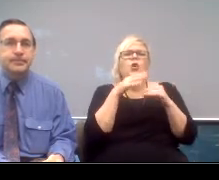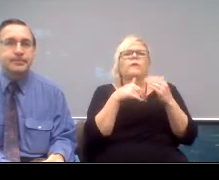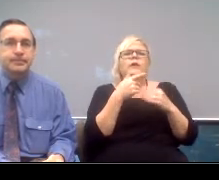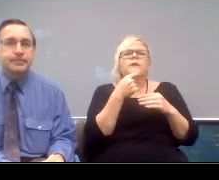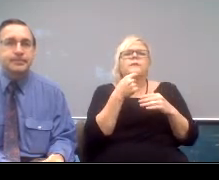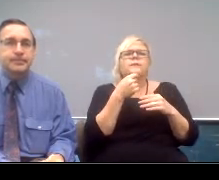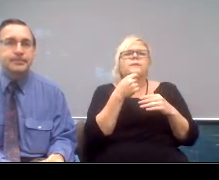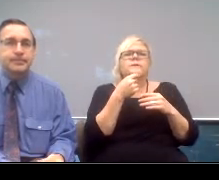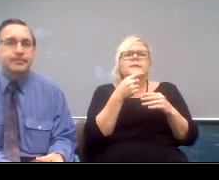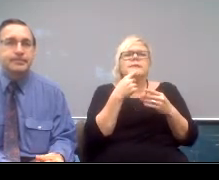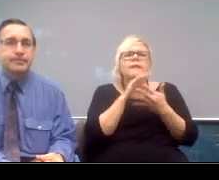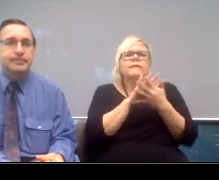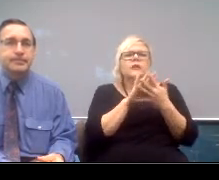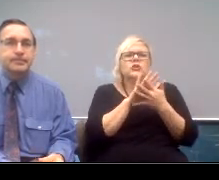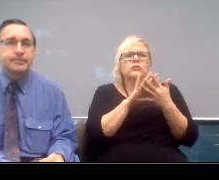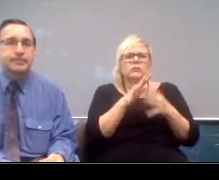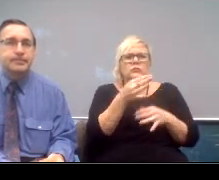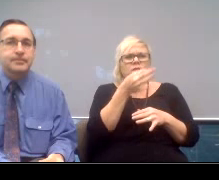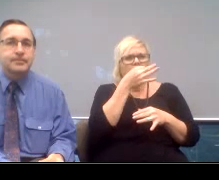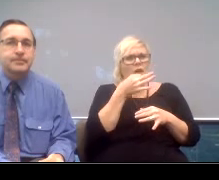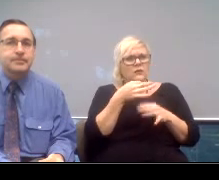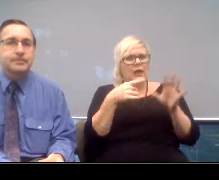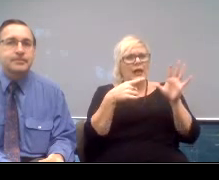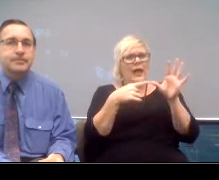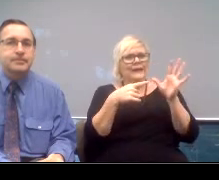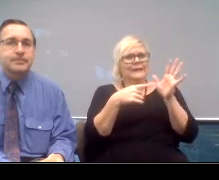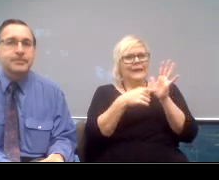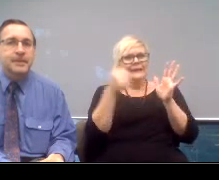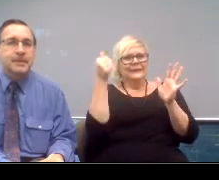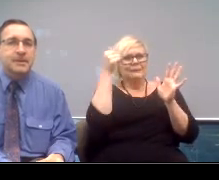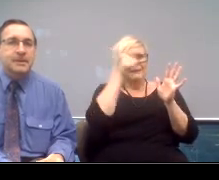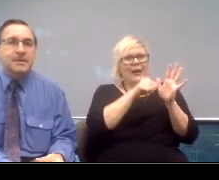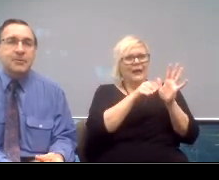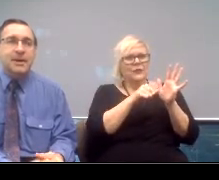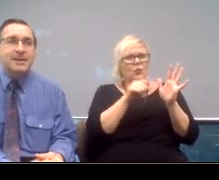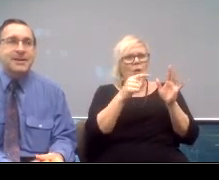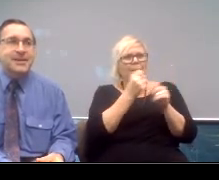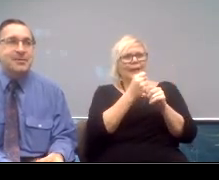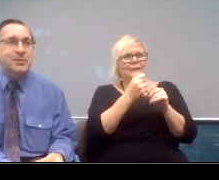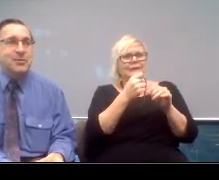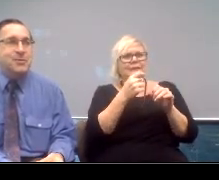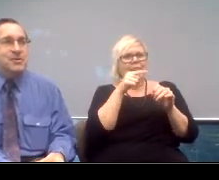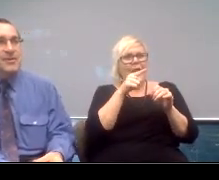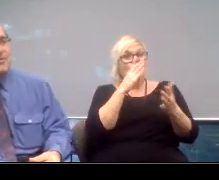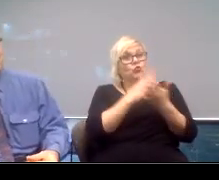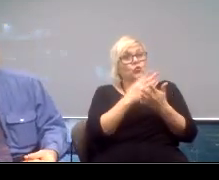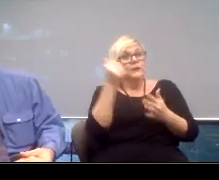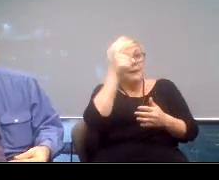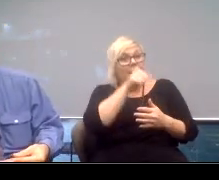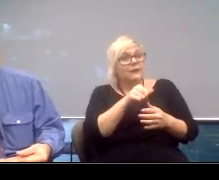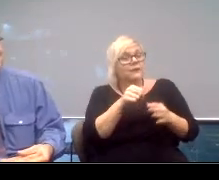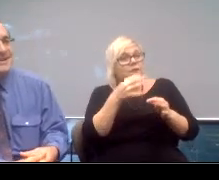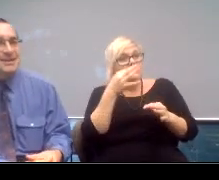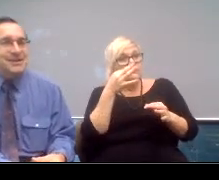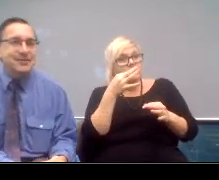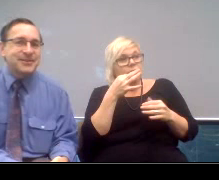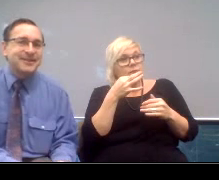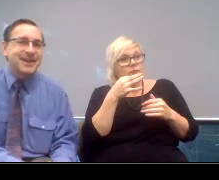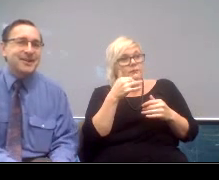The questioner asks, what makes AT smart AT? Well, I think that's probably more a question for you, Anne,